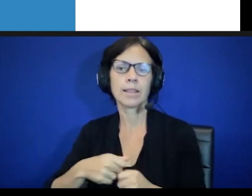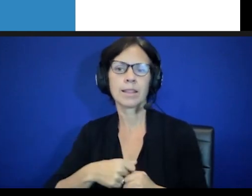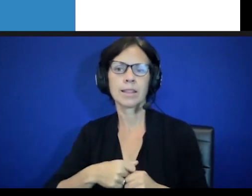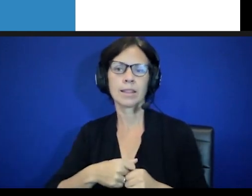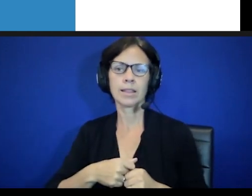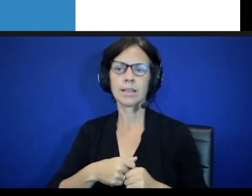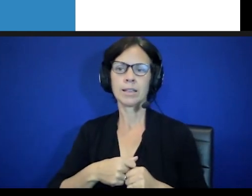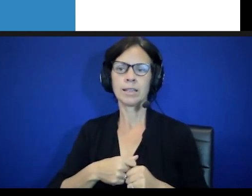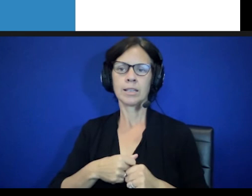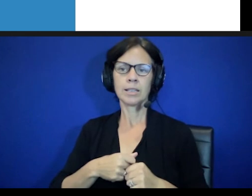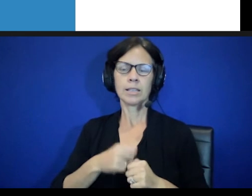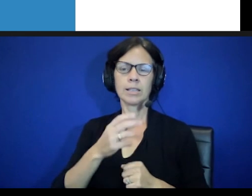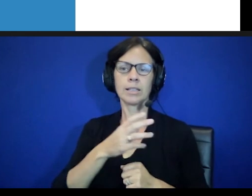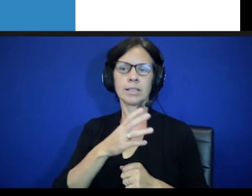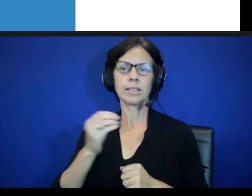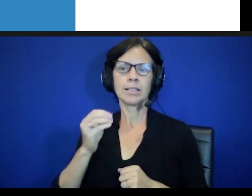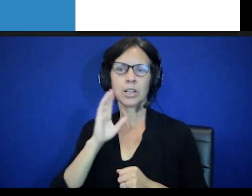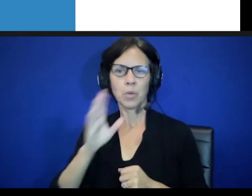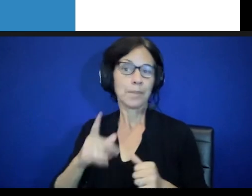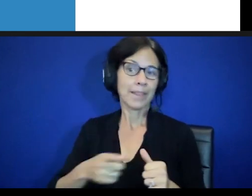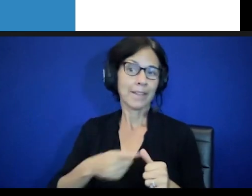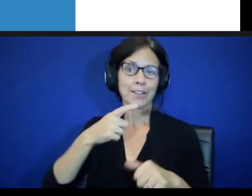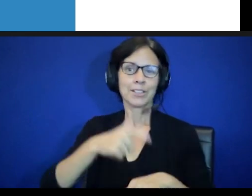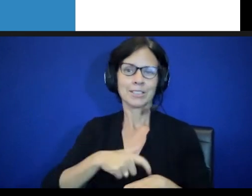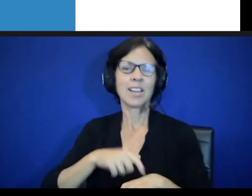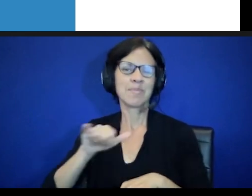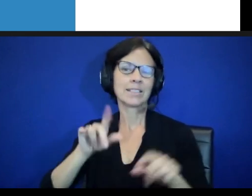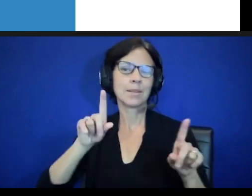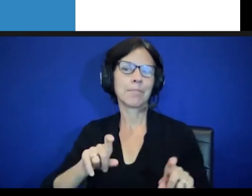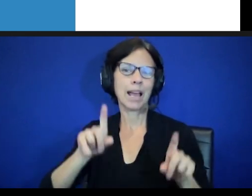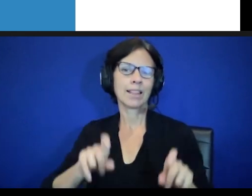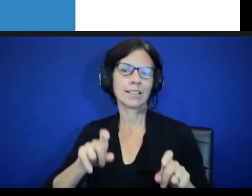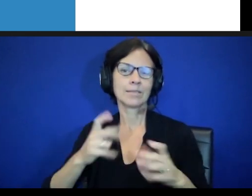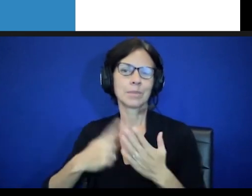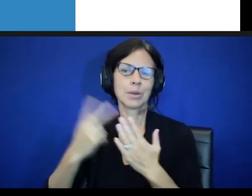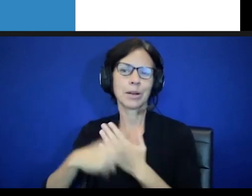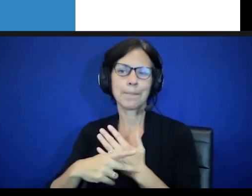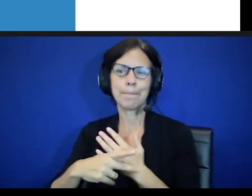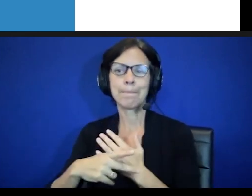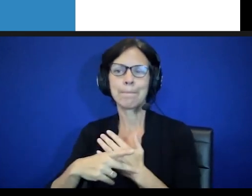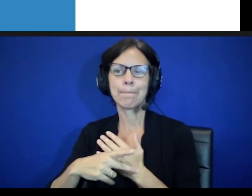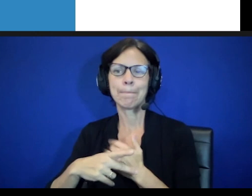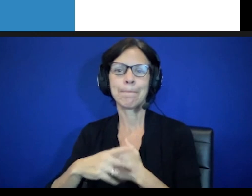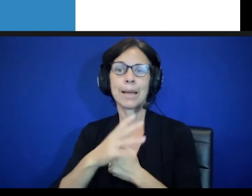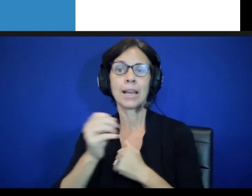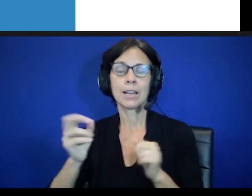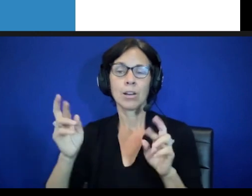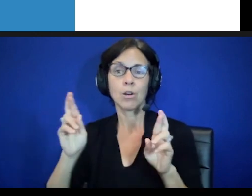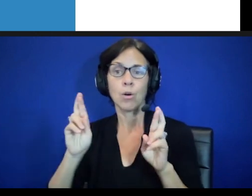And it'll be the first time. It's a pilot program. And